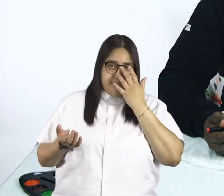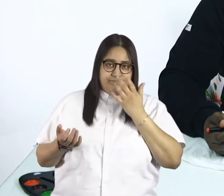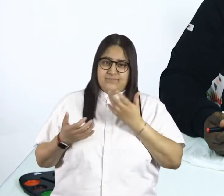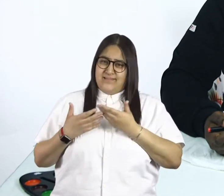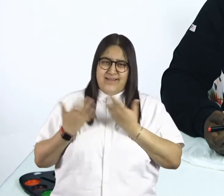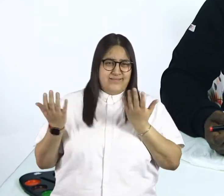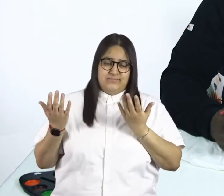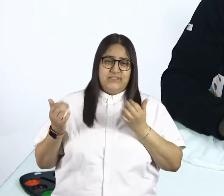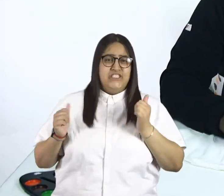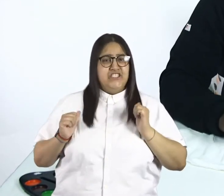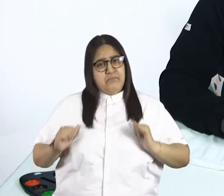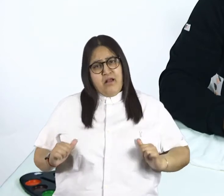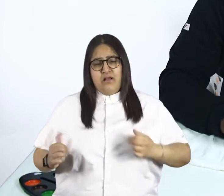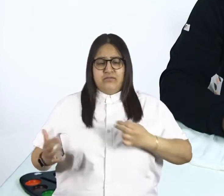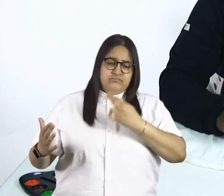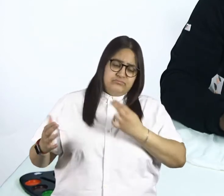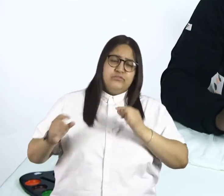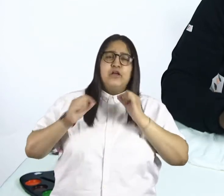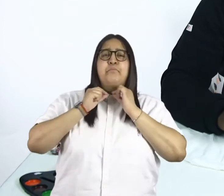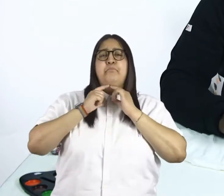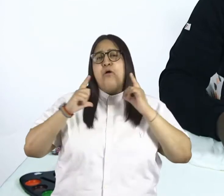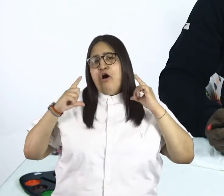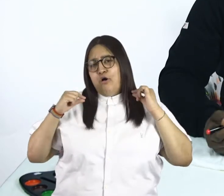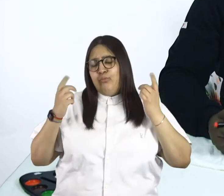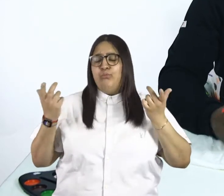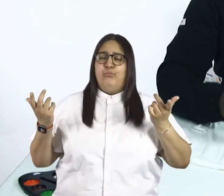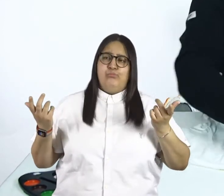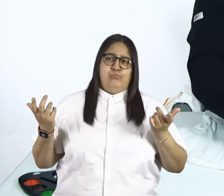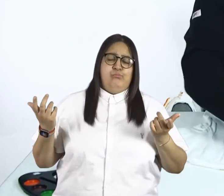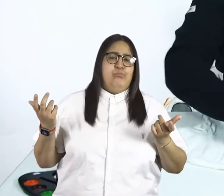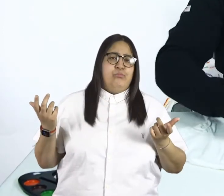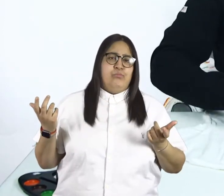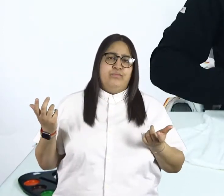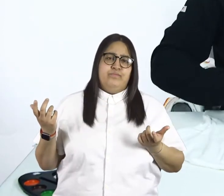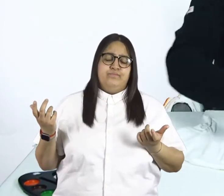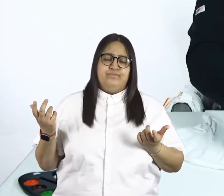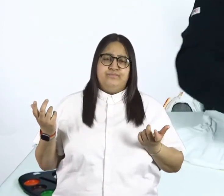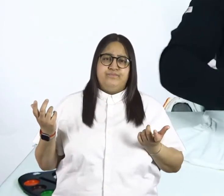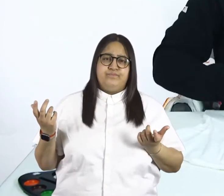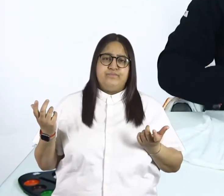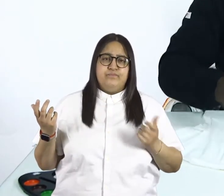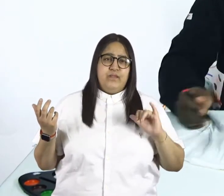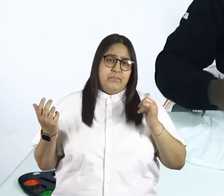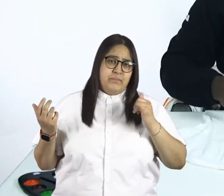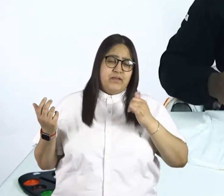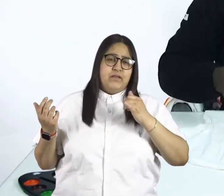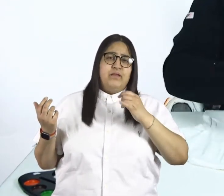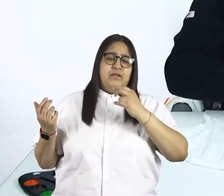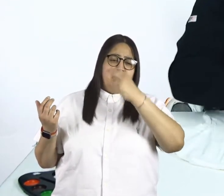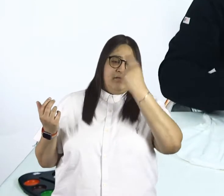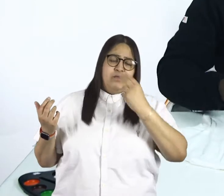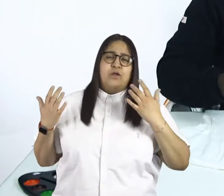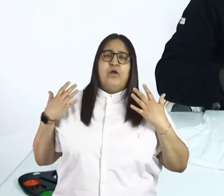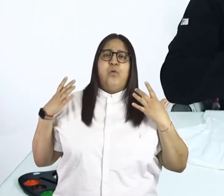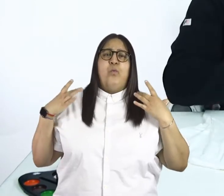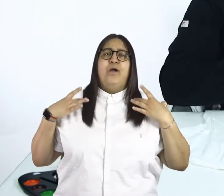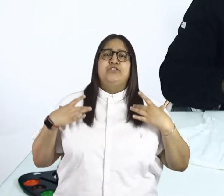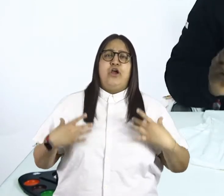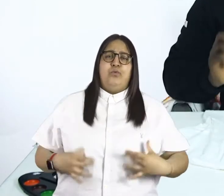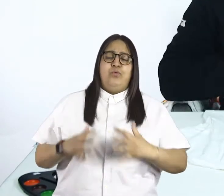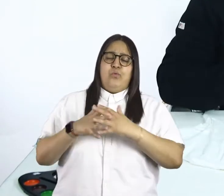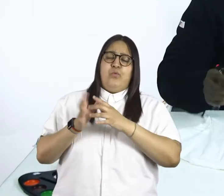go for a smart look. So you might want to draw a bow at the front and then maybe mark out a waistcoat and then shade it in or